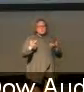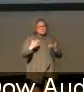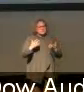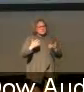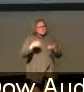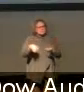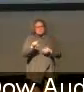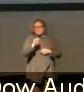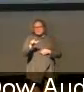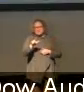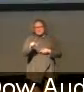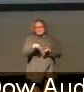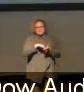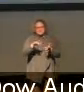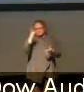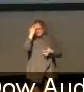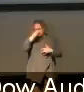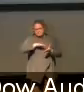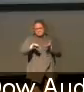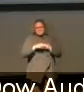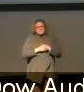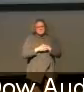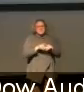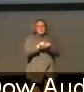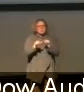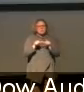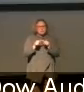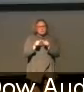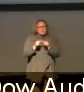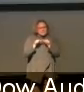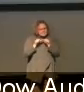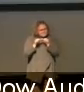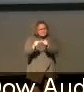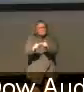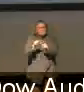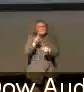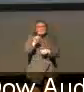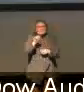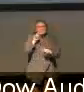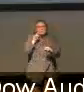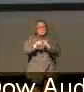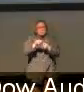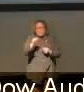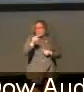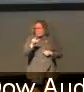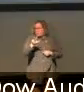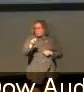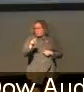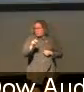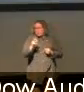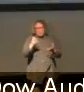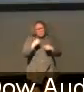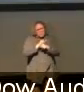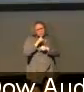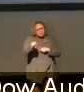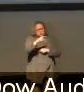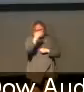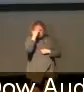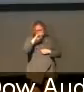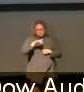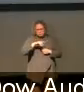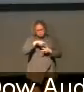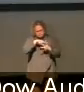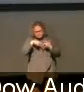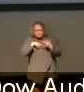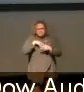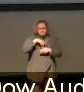date for that is April 30th. So we need to make sure that you're aware of these dates and times. We also